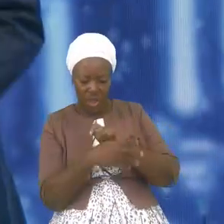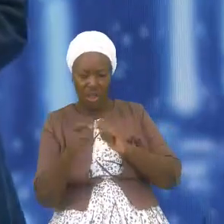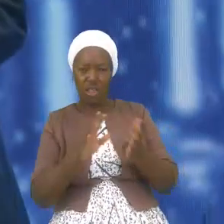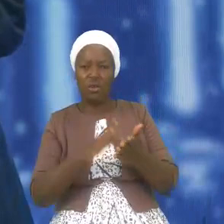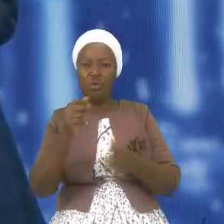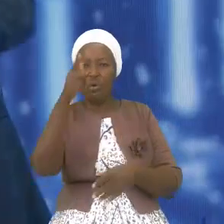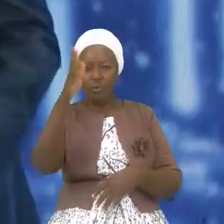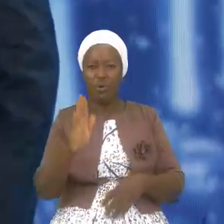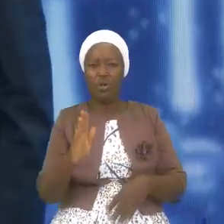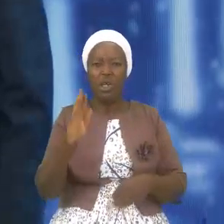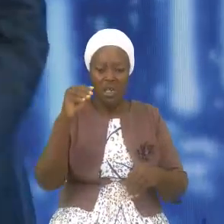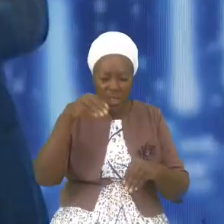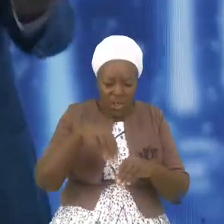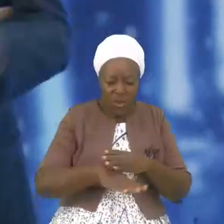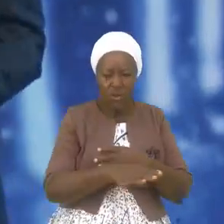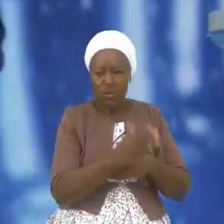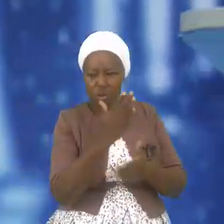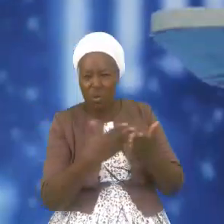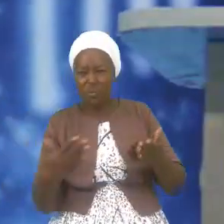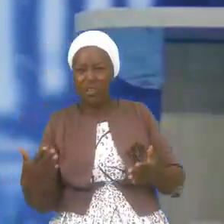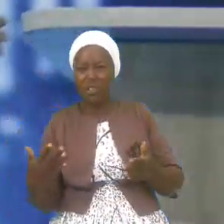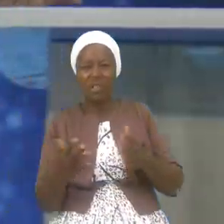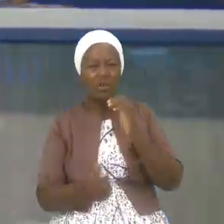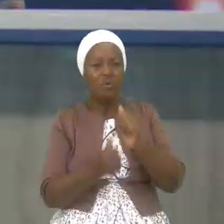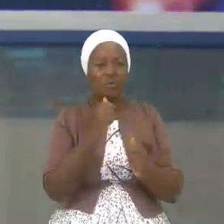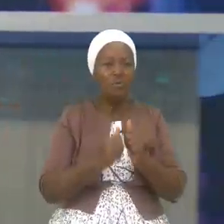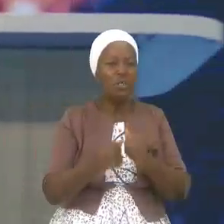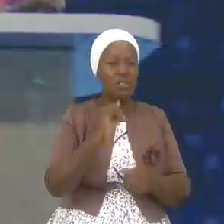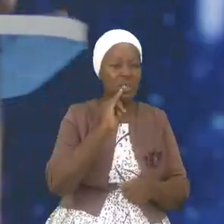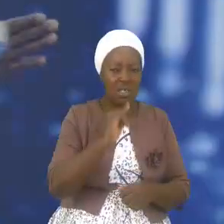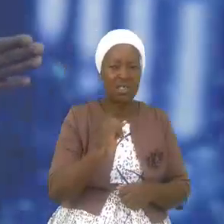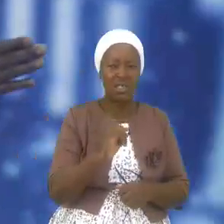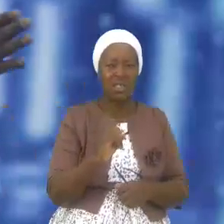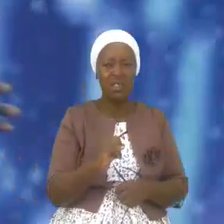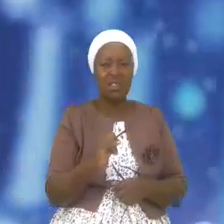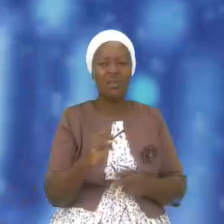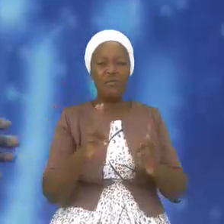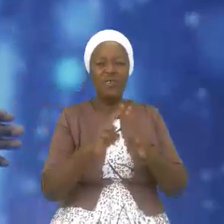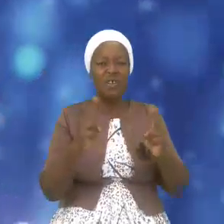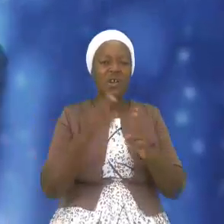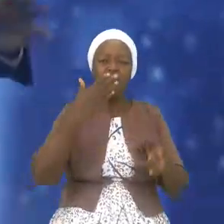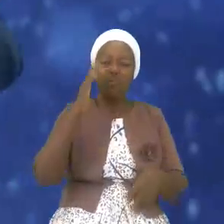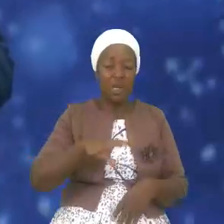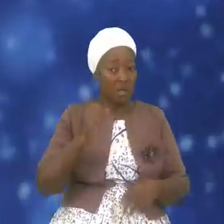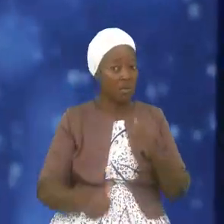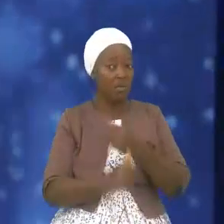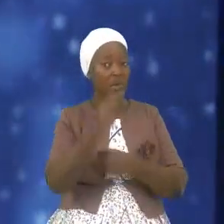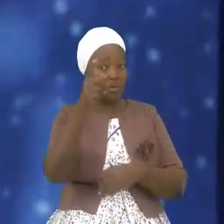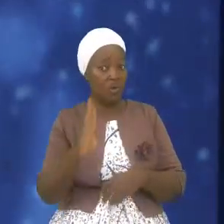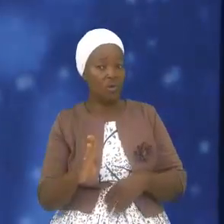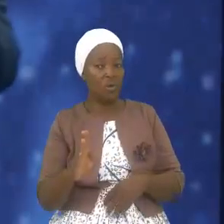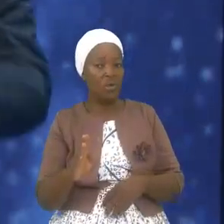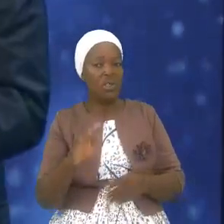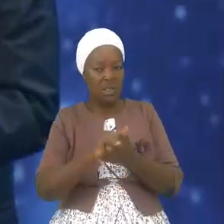is disgraceful. Can you blame God? That's why he brought judgment. Now we're talking